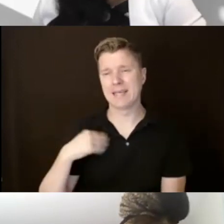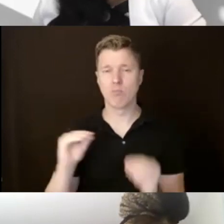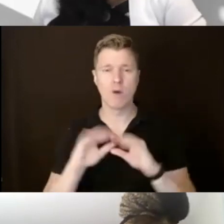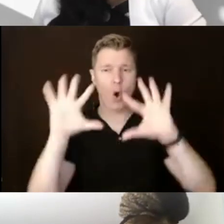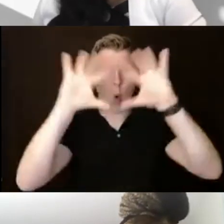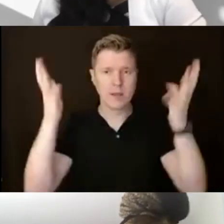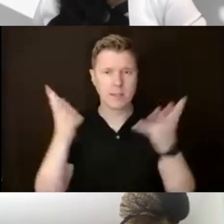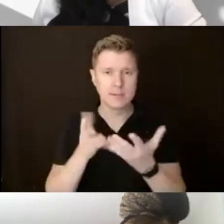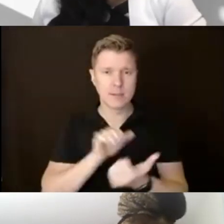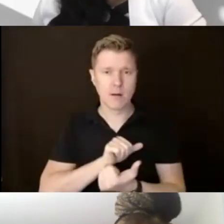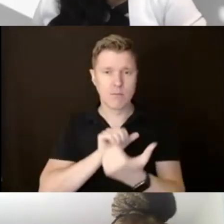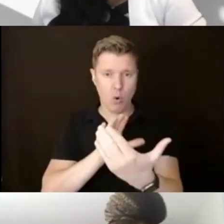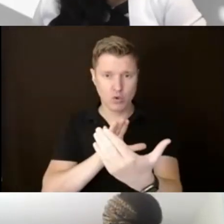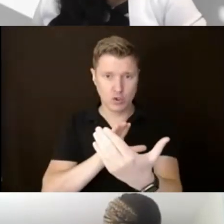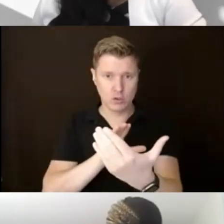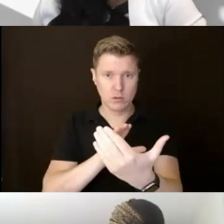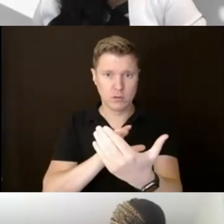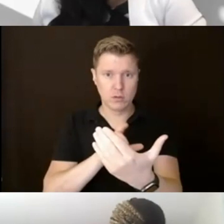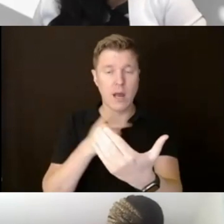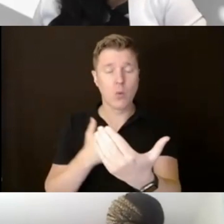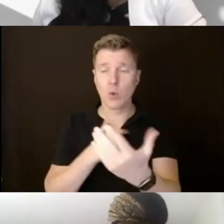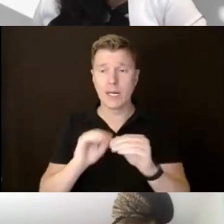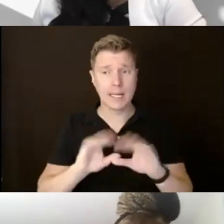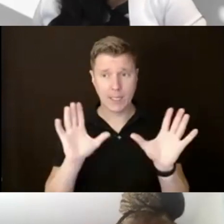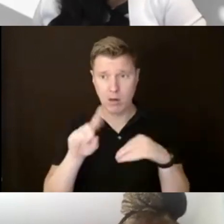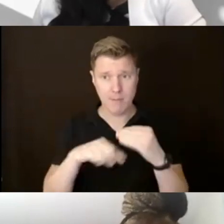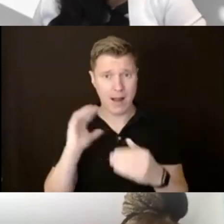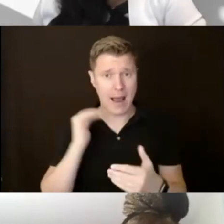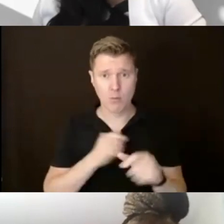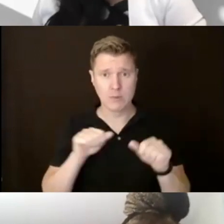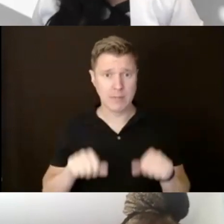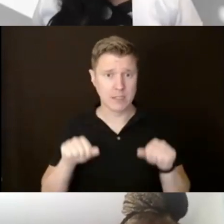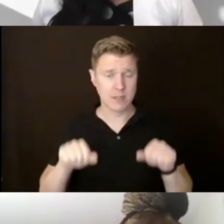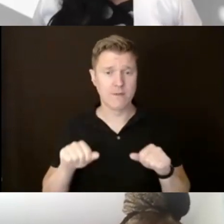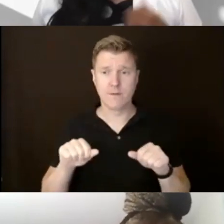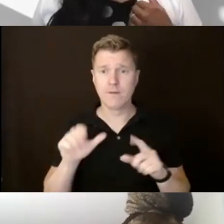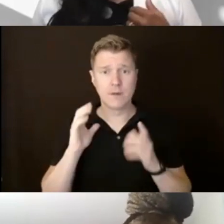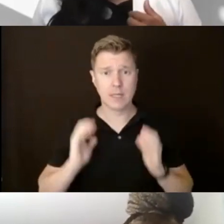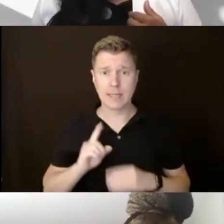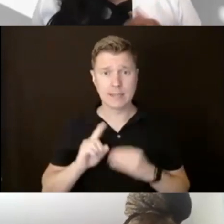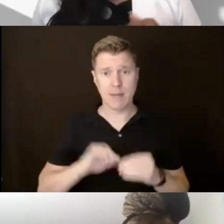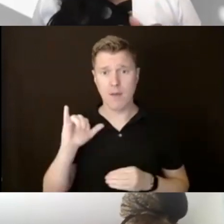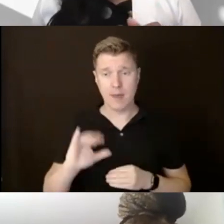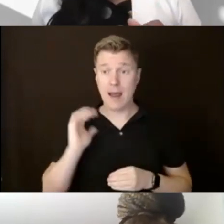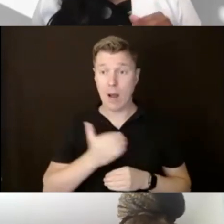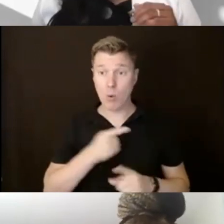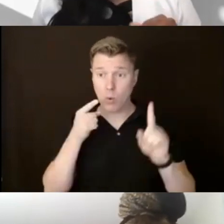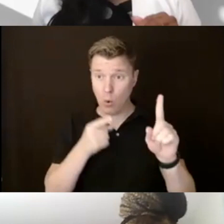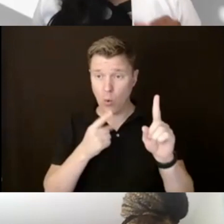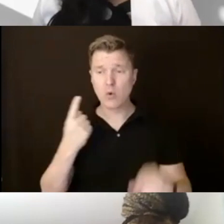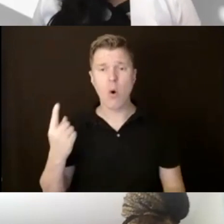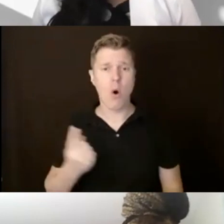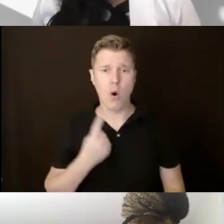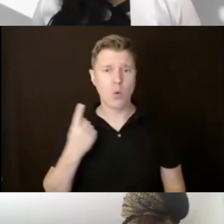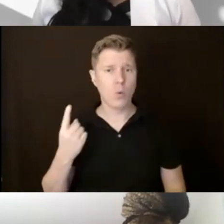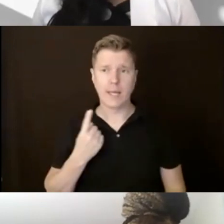very clear with any of our potential prospective clients about that our goal is always to look at this